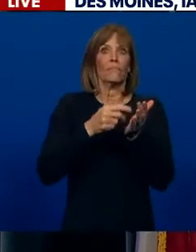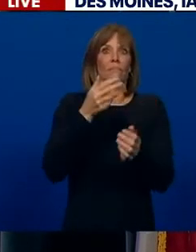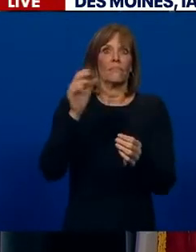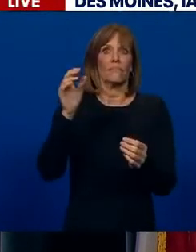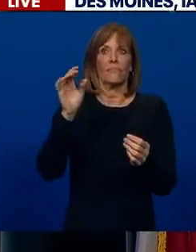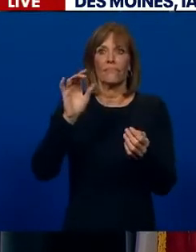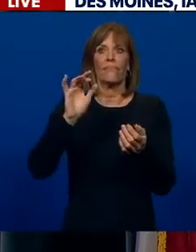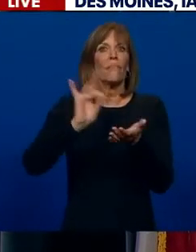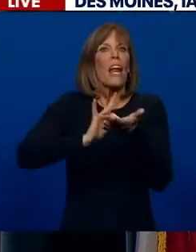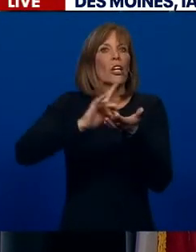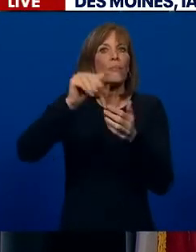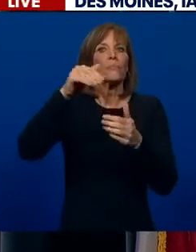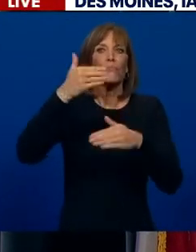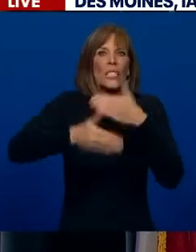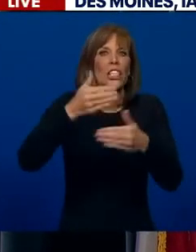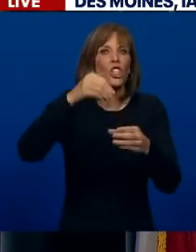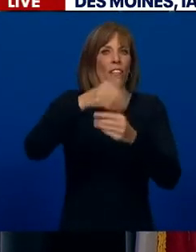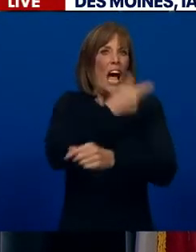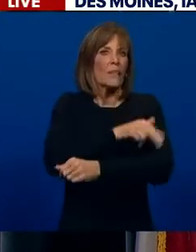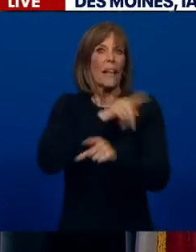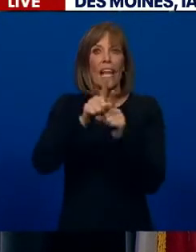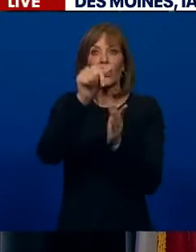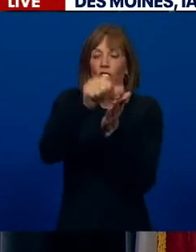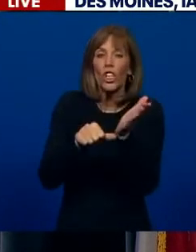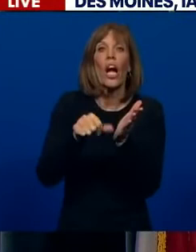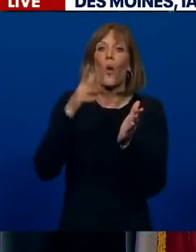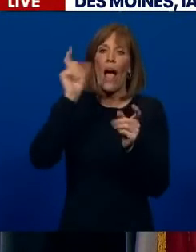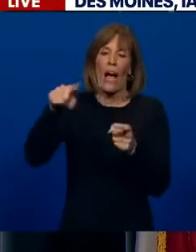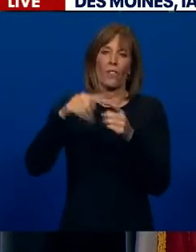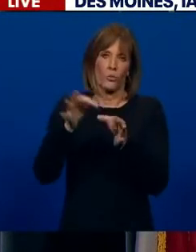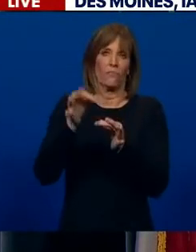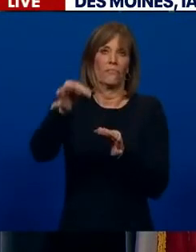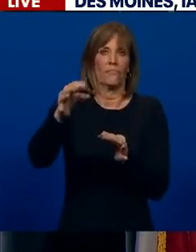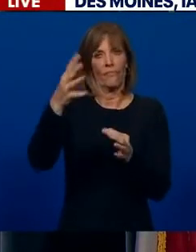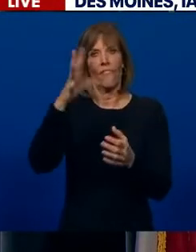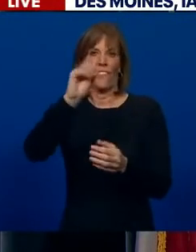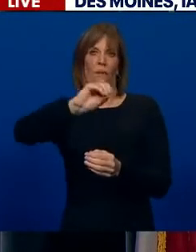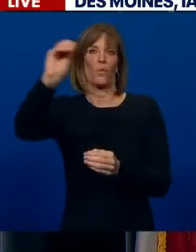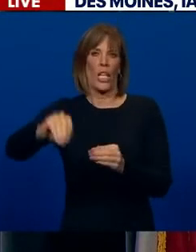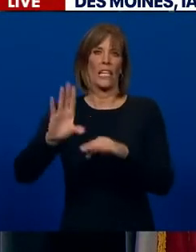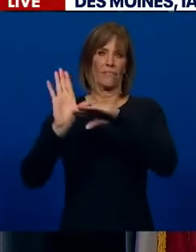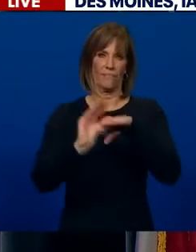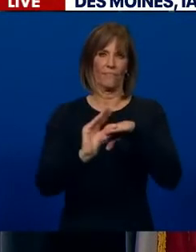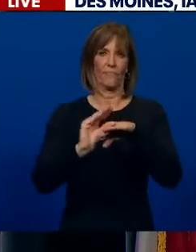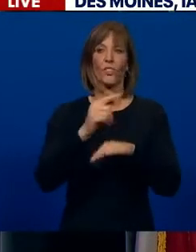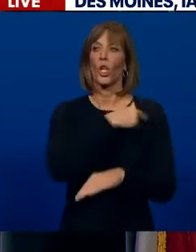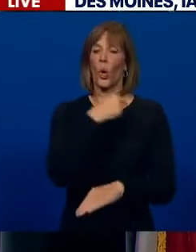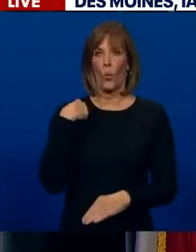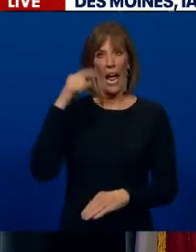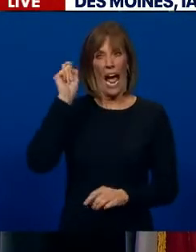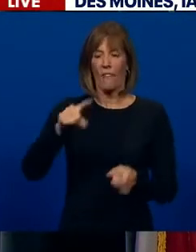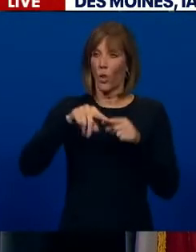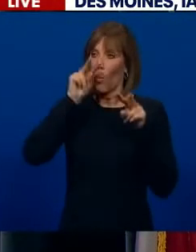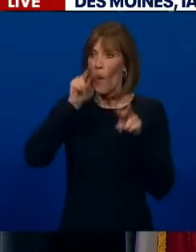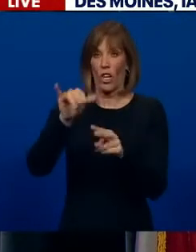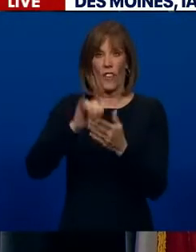measures will be reassessed in a week, and additional measures could be added based on what we are seeing with hospital